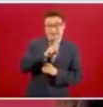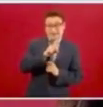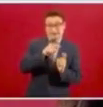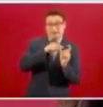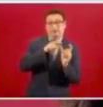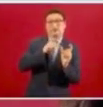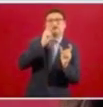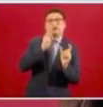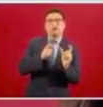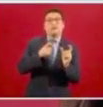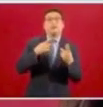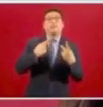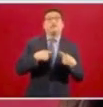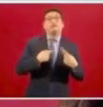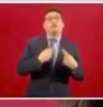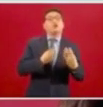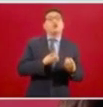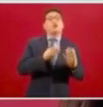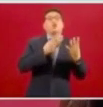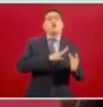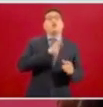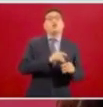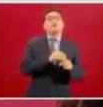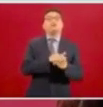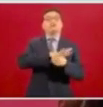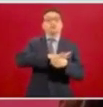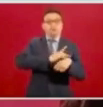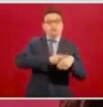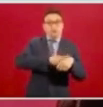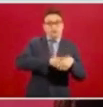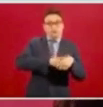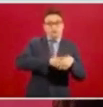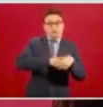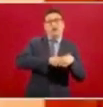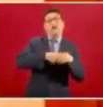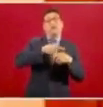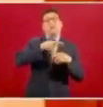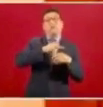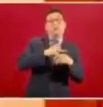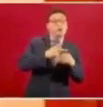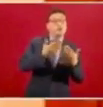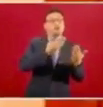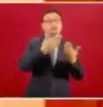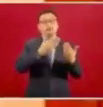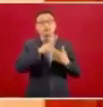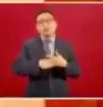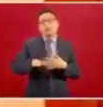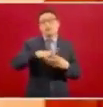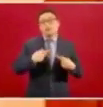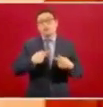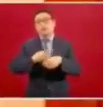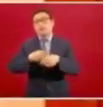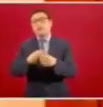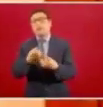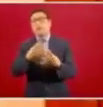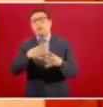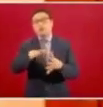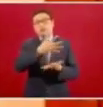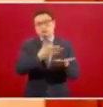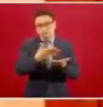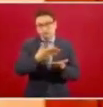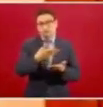Lethality, as I have stated before, is the number of people who have died as a consequence of